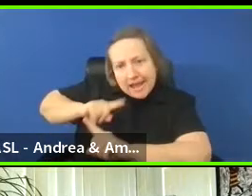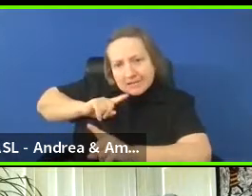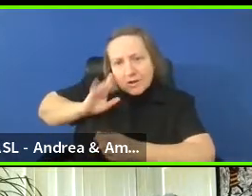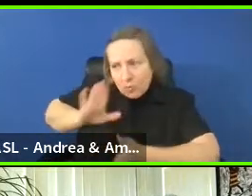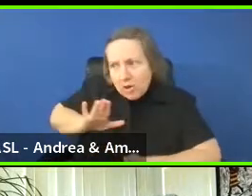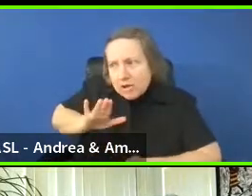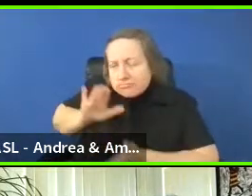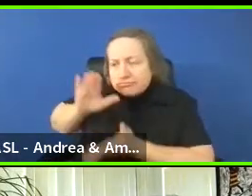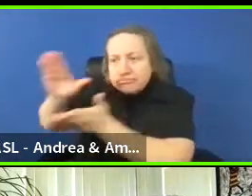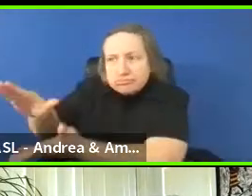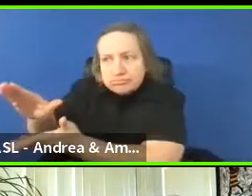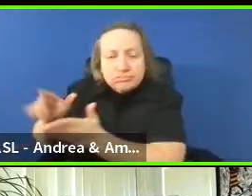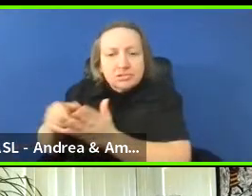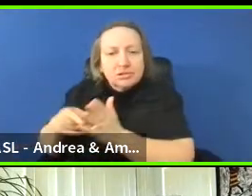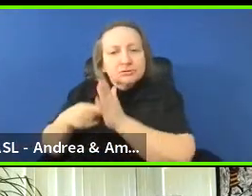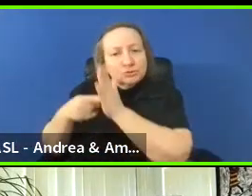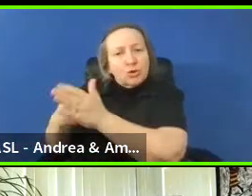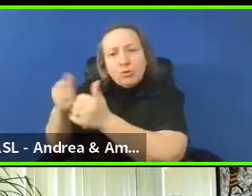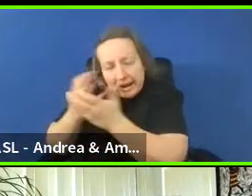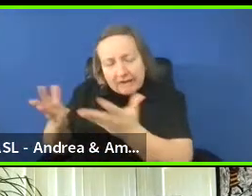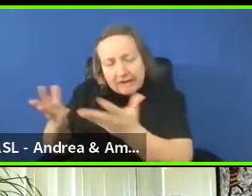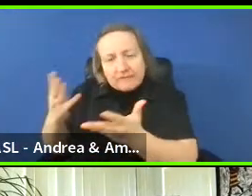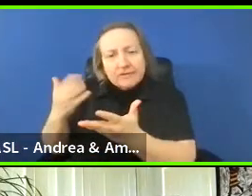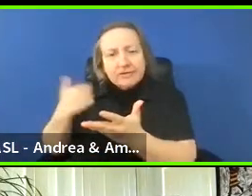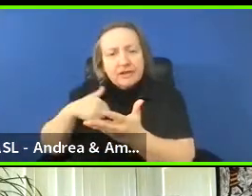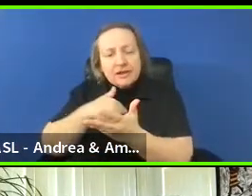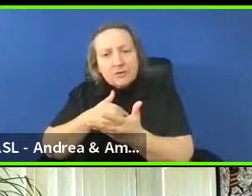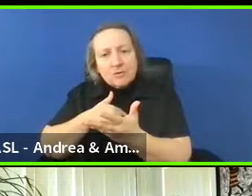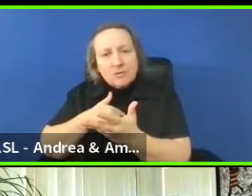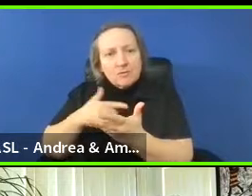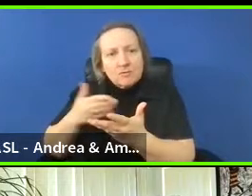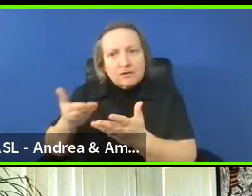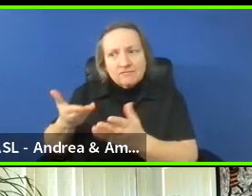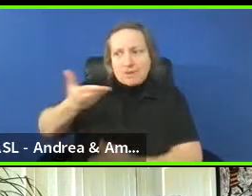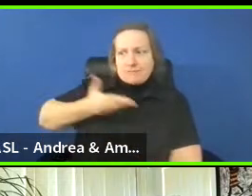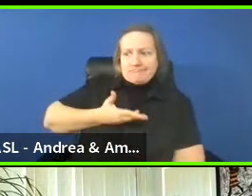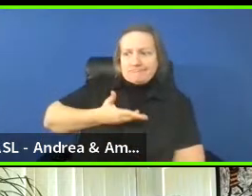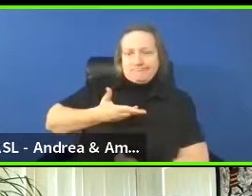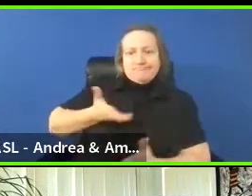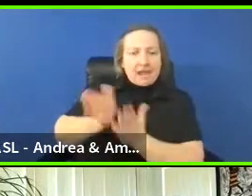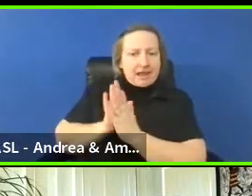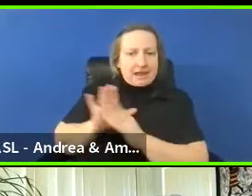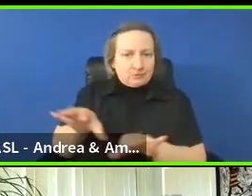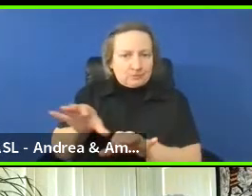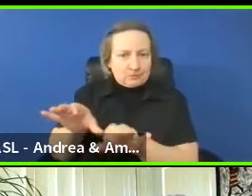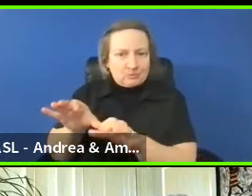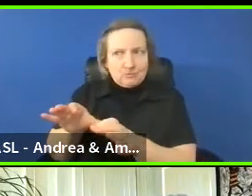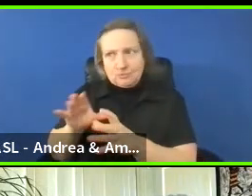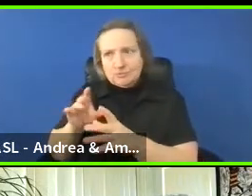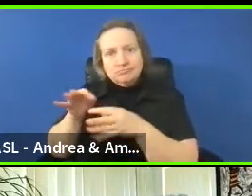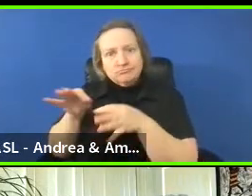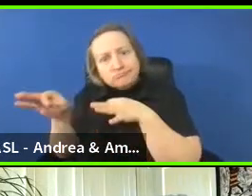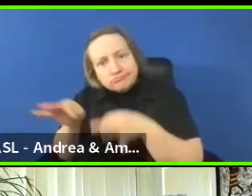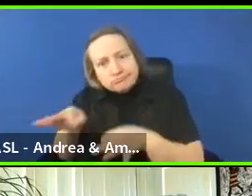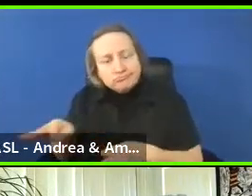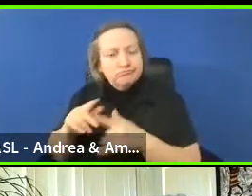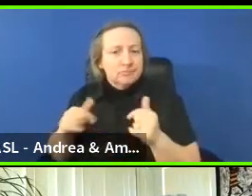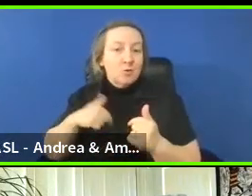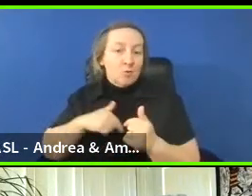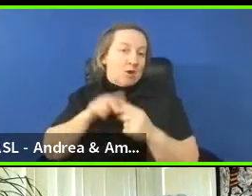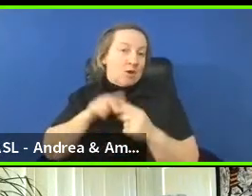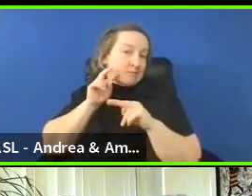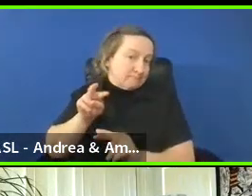of the things that have been put on the table for the IBR team. So that is something that we look forward